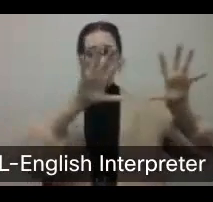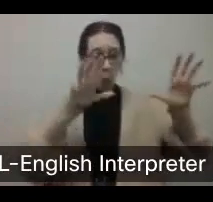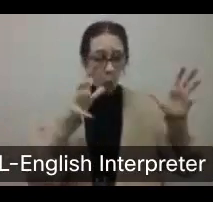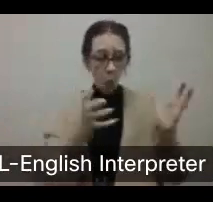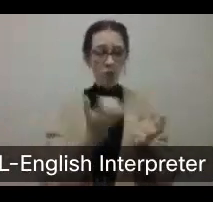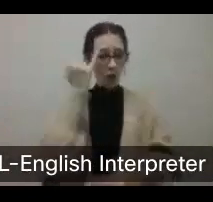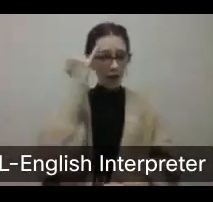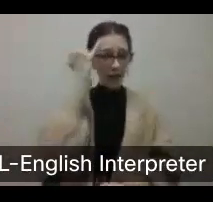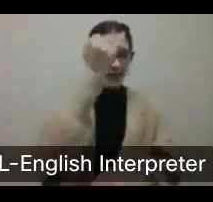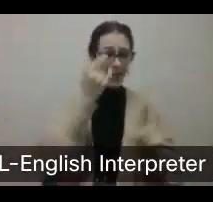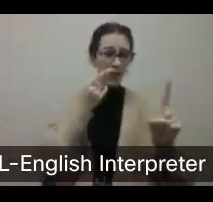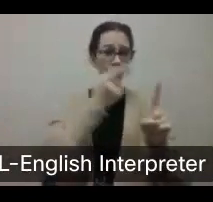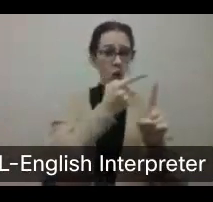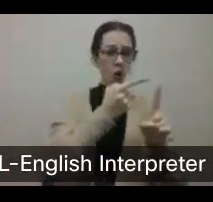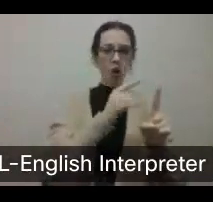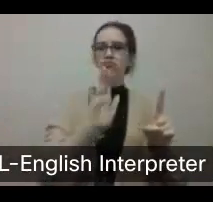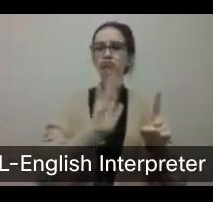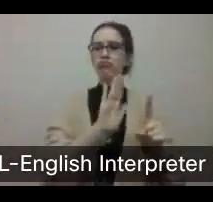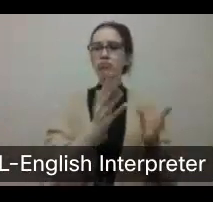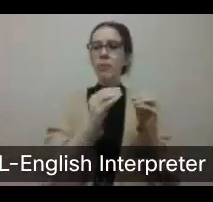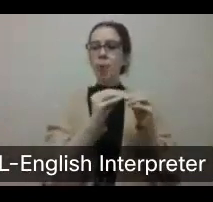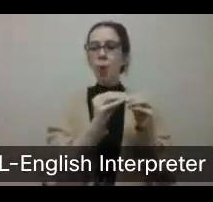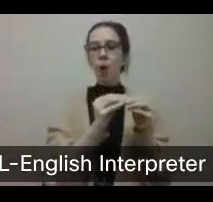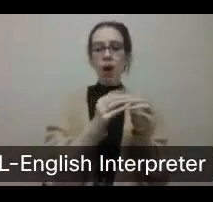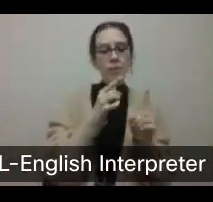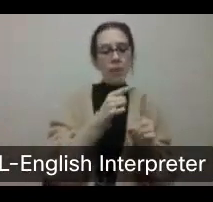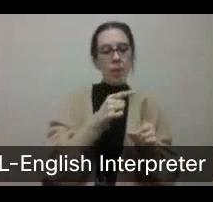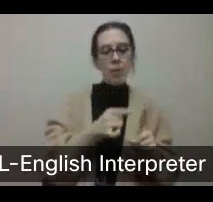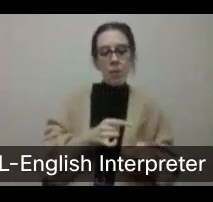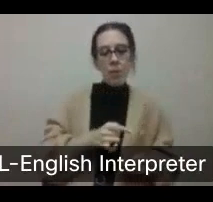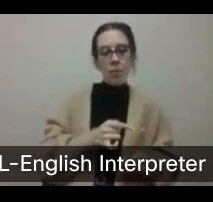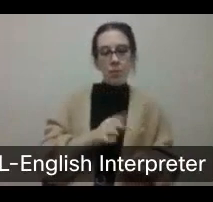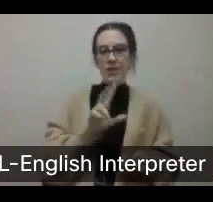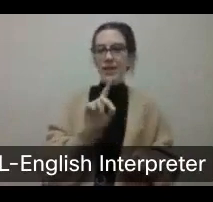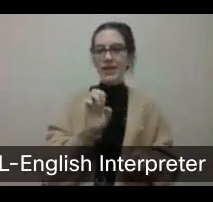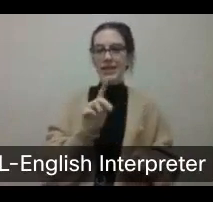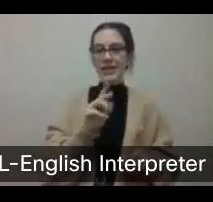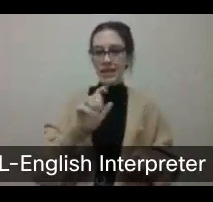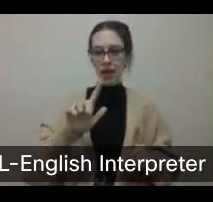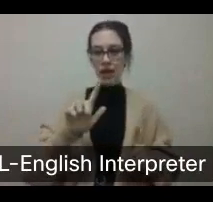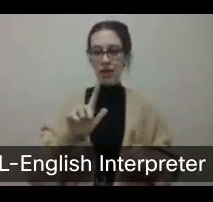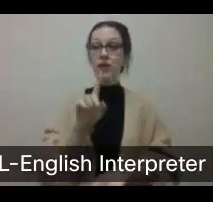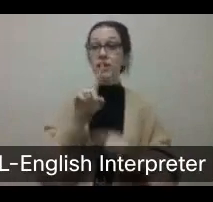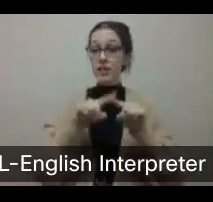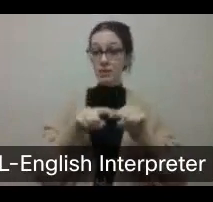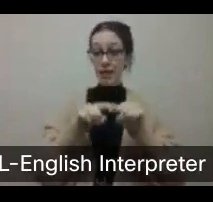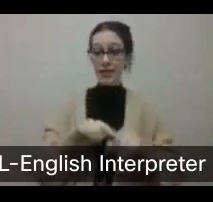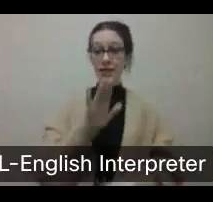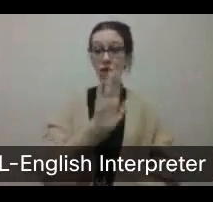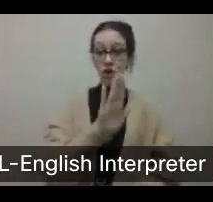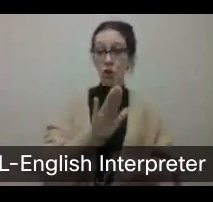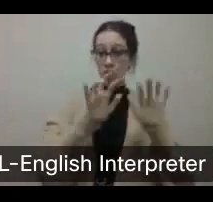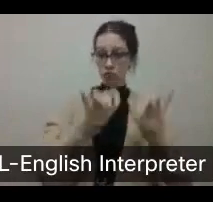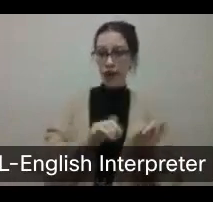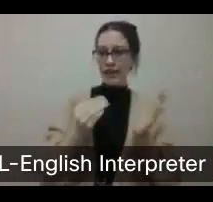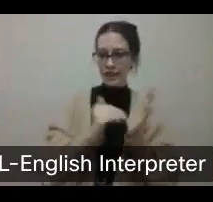be focused on smaller details within the text, depending on the needs of a specific writing task. Again, as